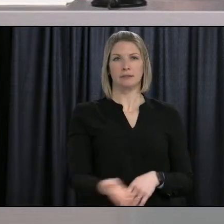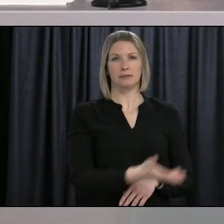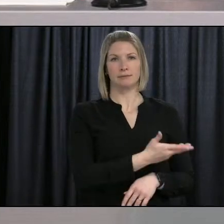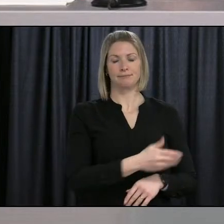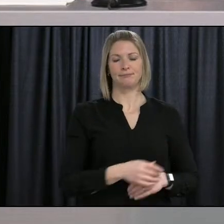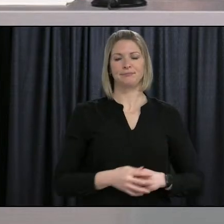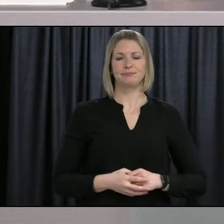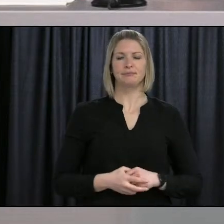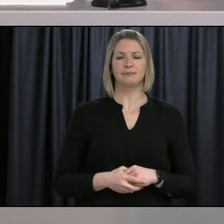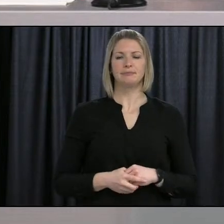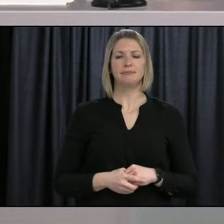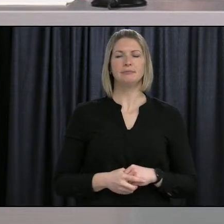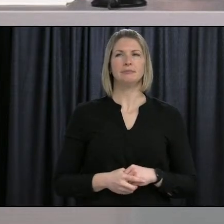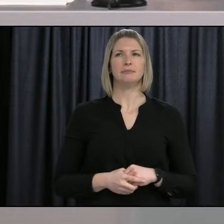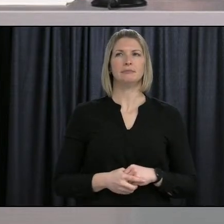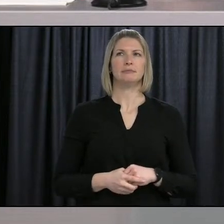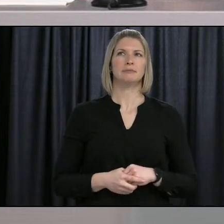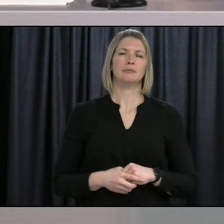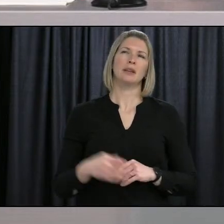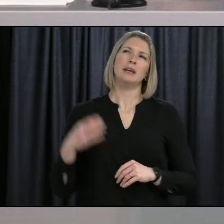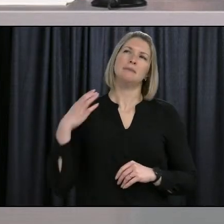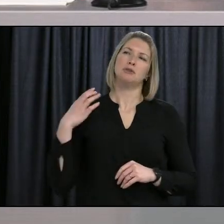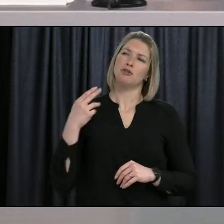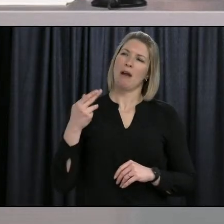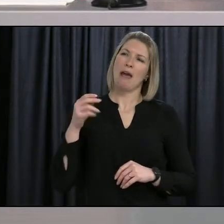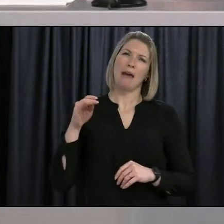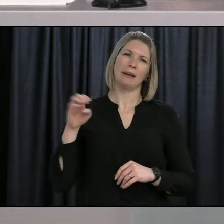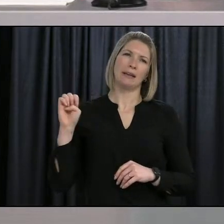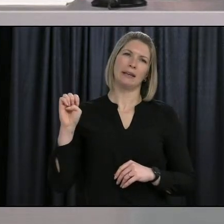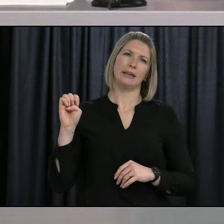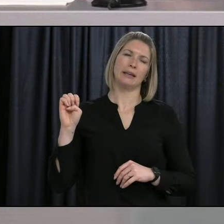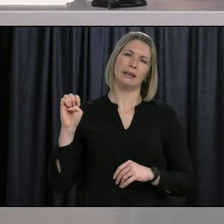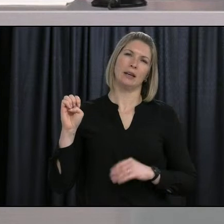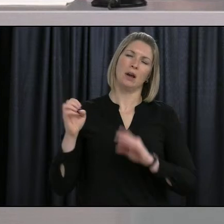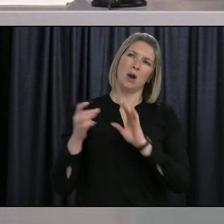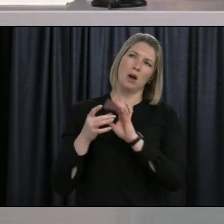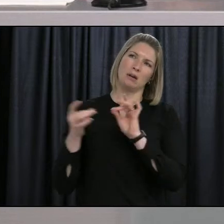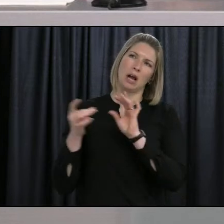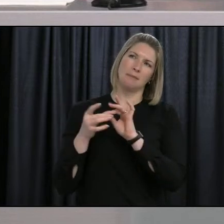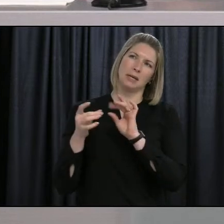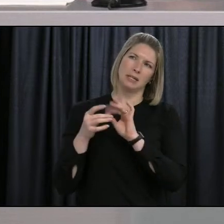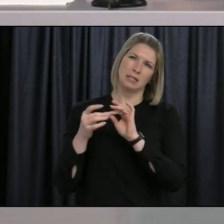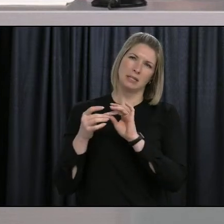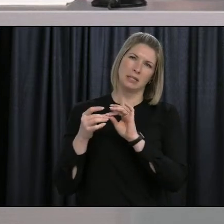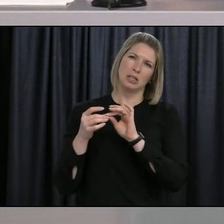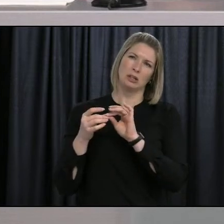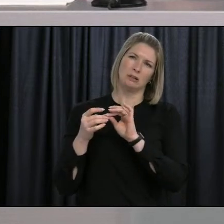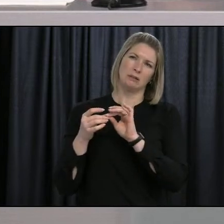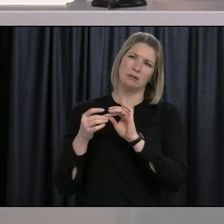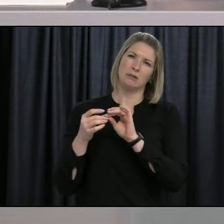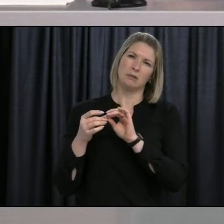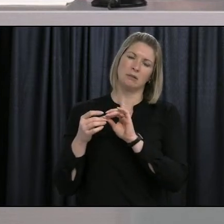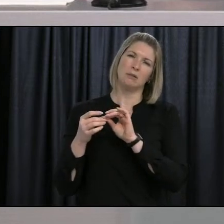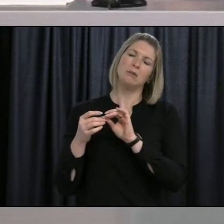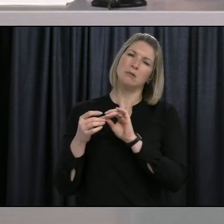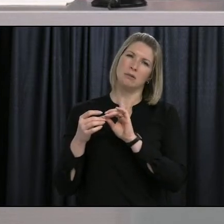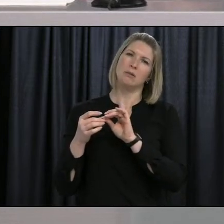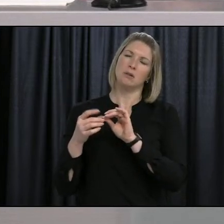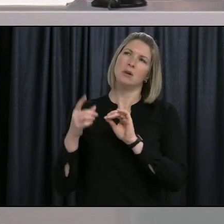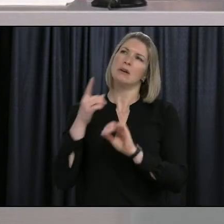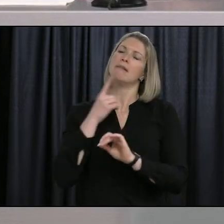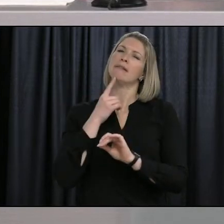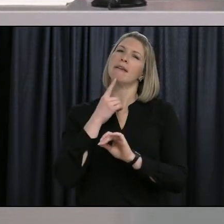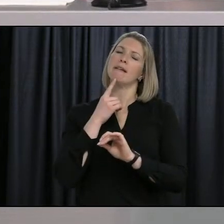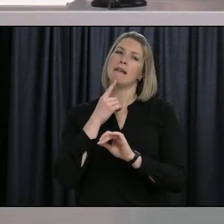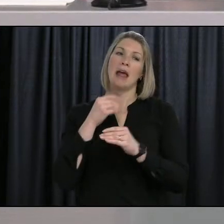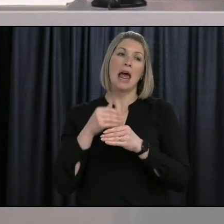Thank you. Minister, in your opening remarks, you noted that the next phase or those in the next phase won't likely know till we're closer